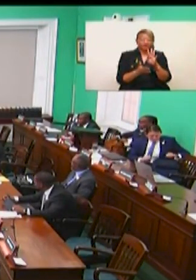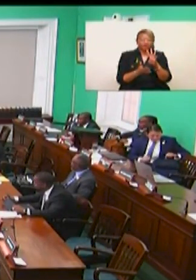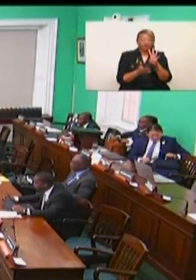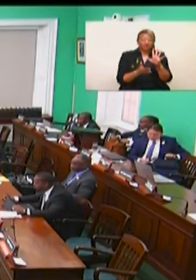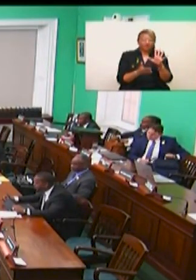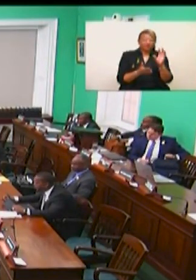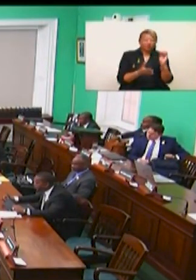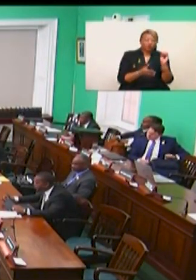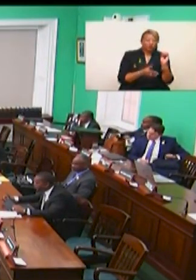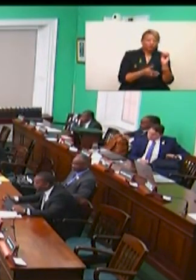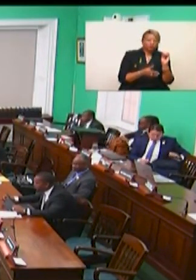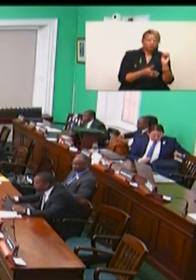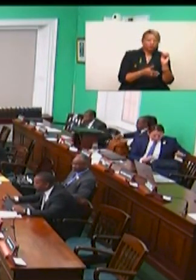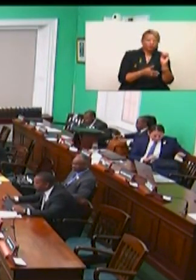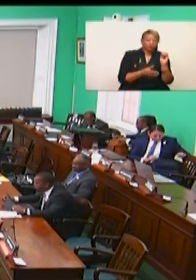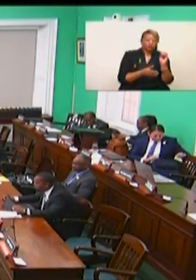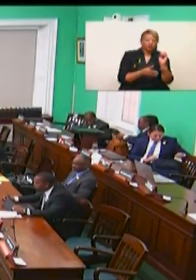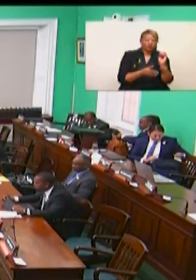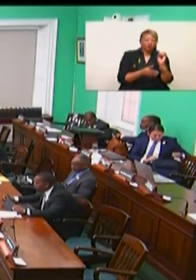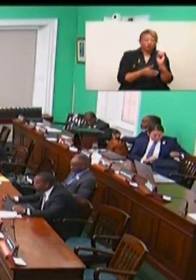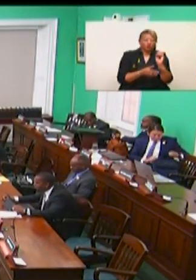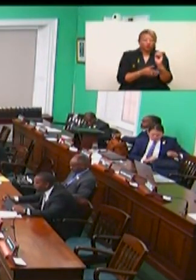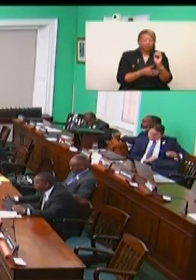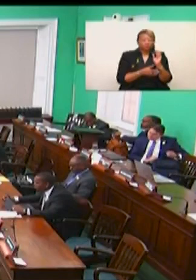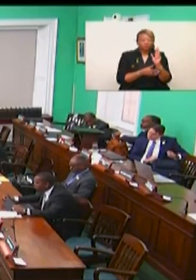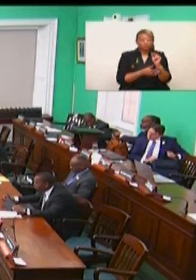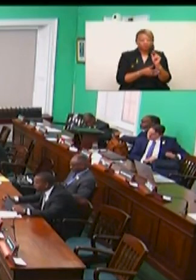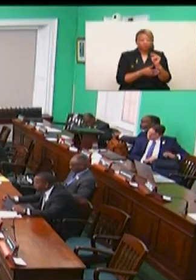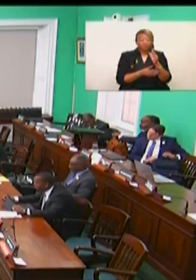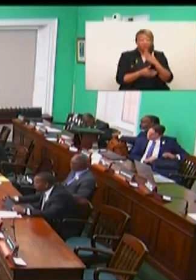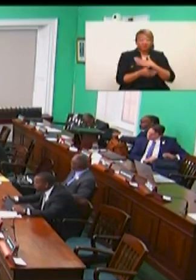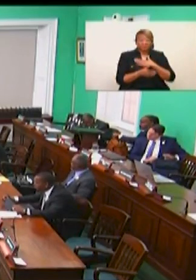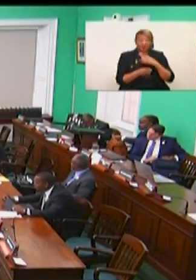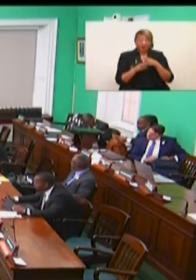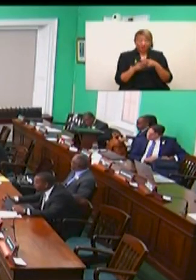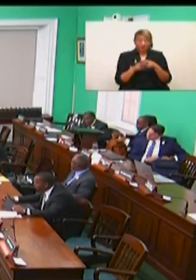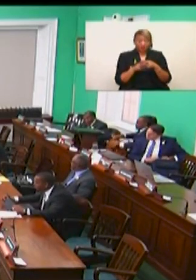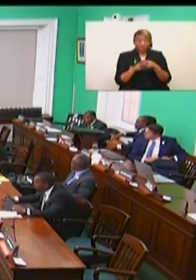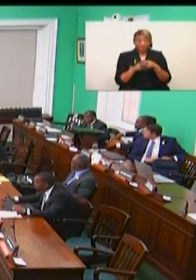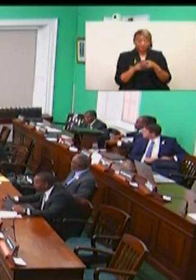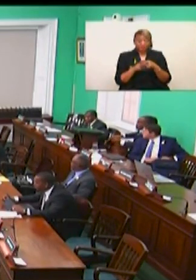Speaker, hold on. No, sir. Huh? What's Honorable in my name?